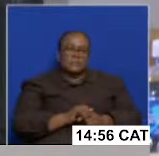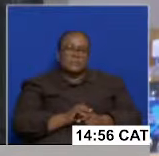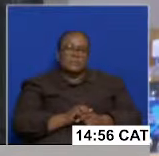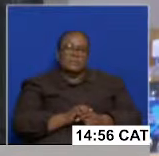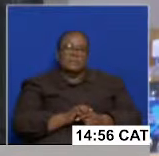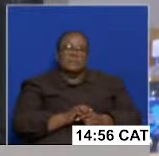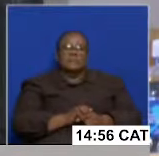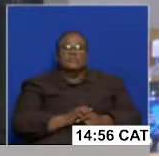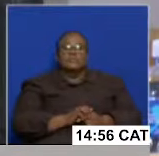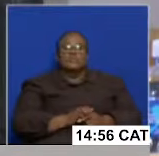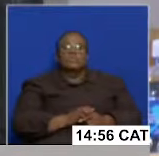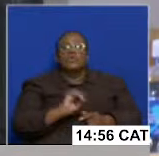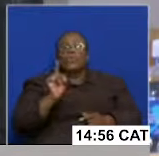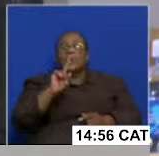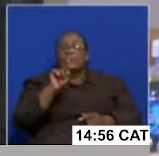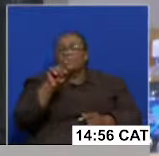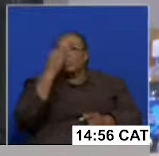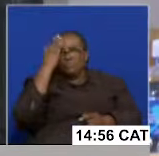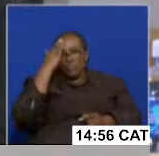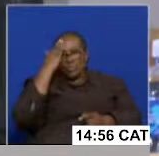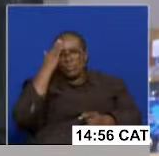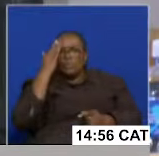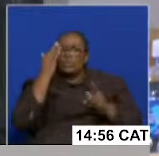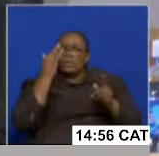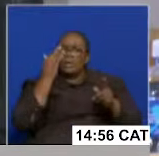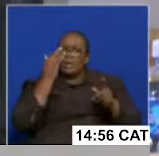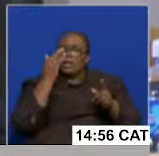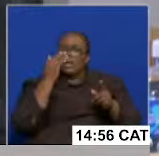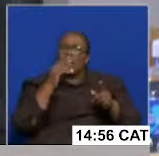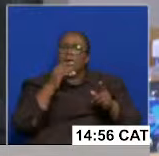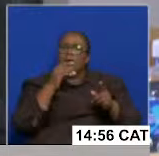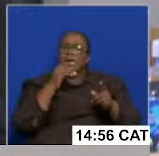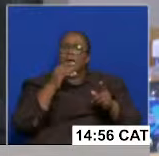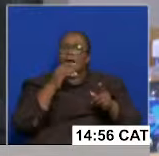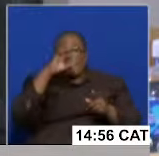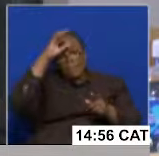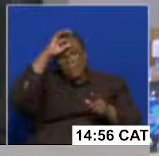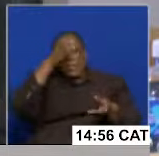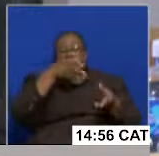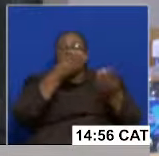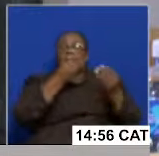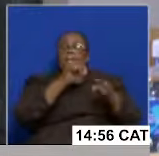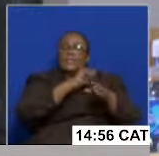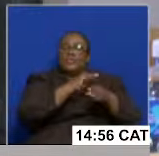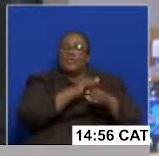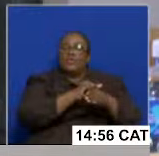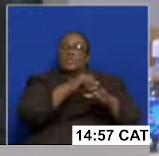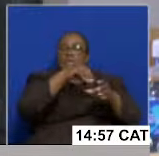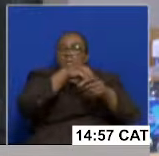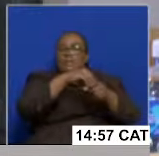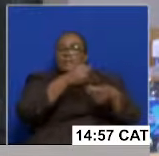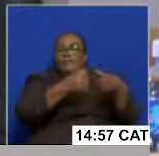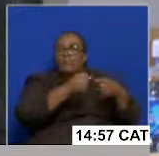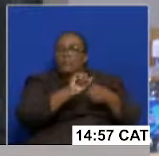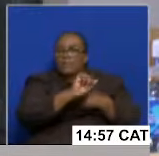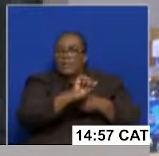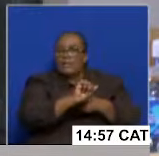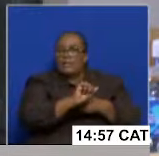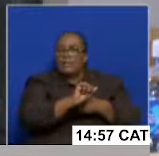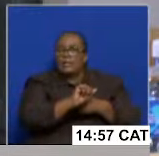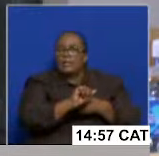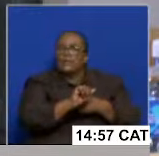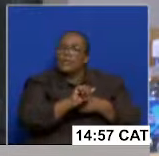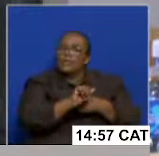some stones were found on Mackenzie? On the face of it, it seems to suggest that Mr. Simon was not given all